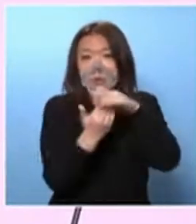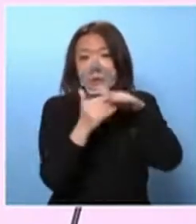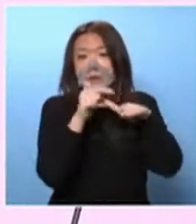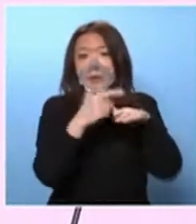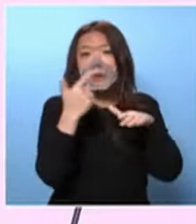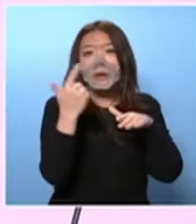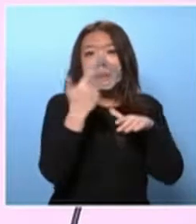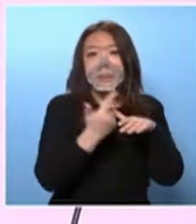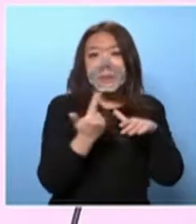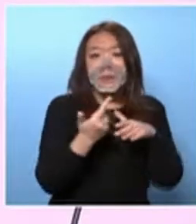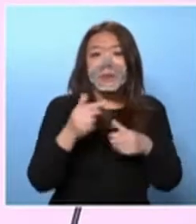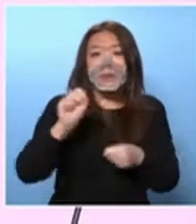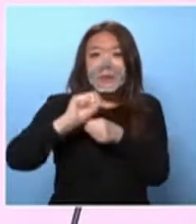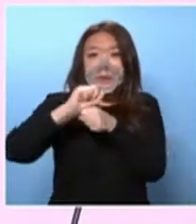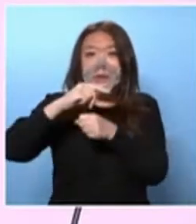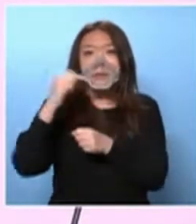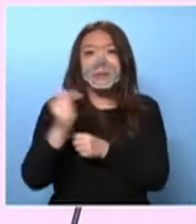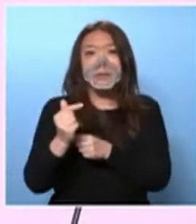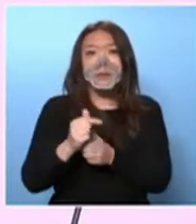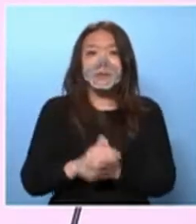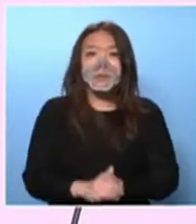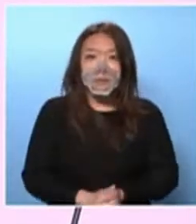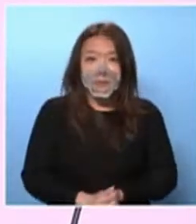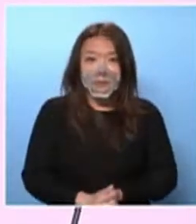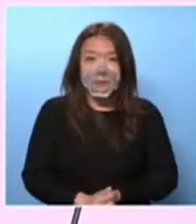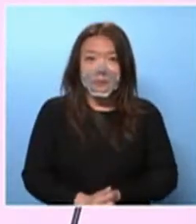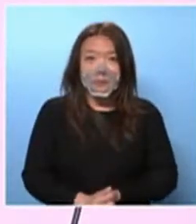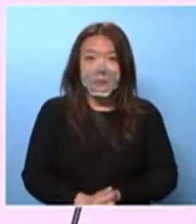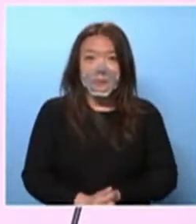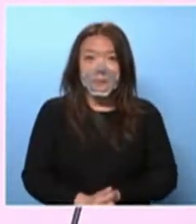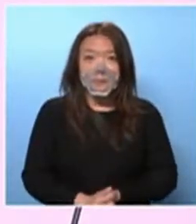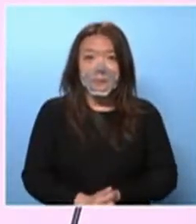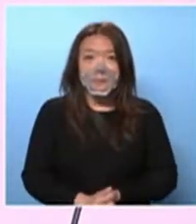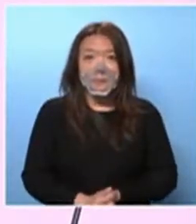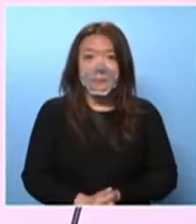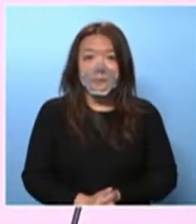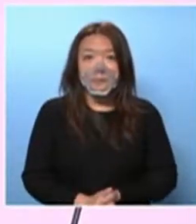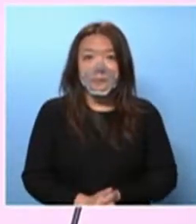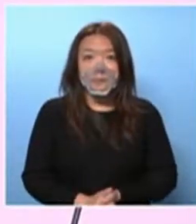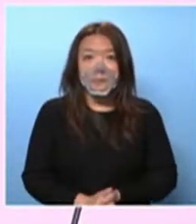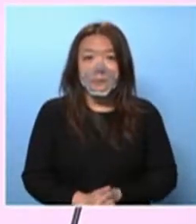and the ceiling will increase from $80,000 to $100,000.